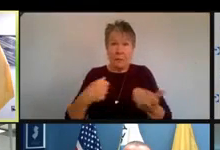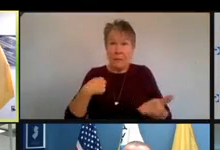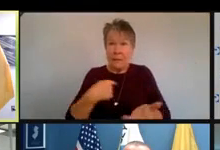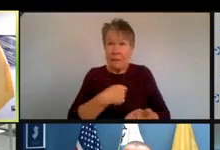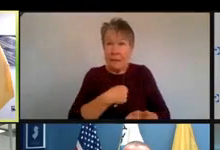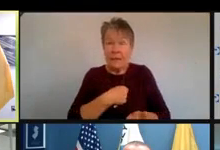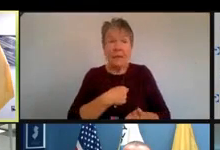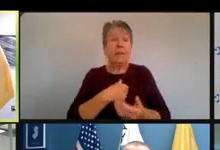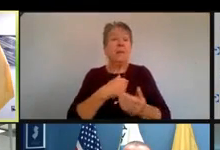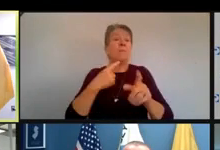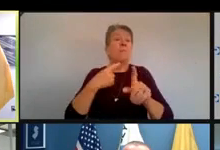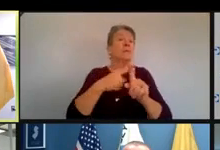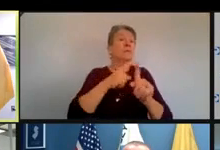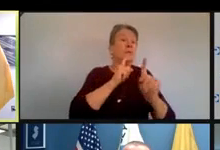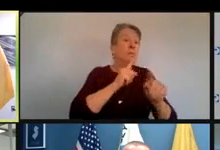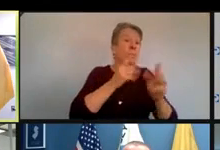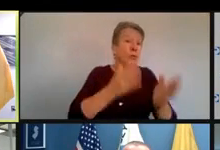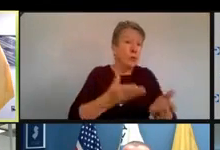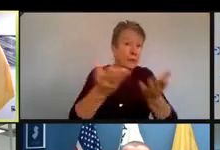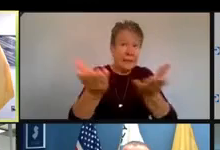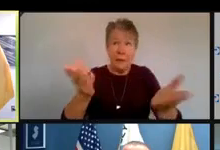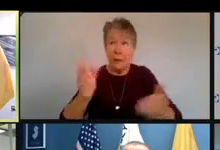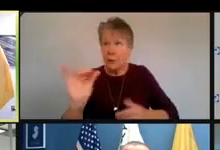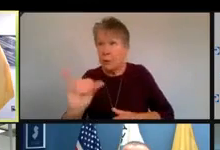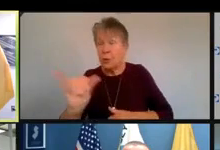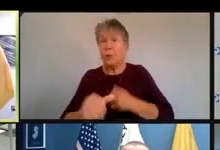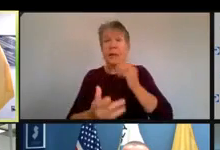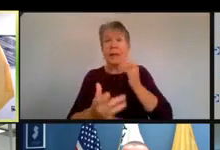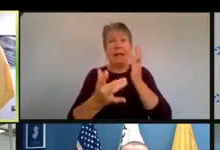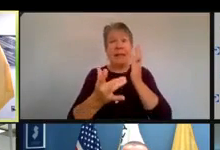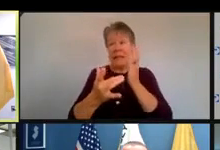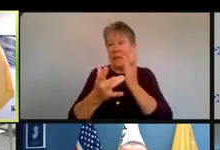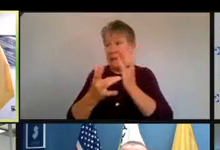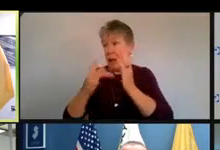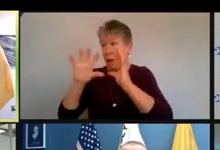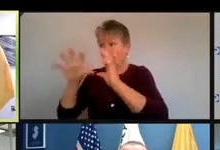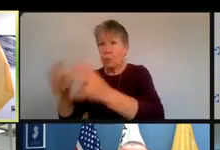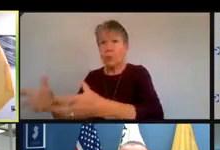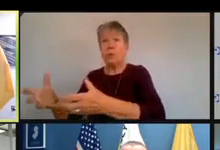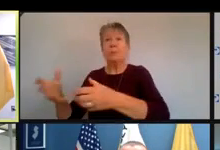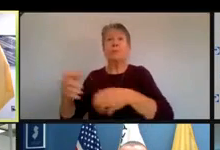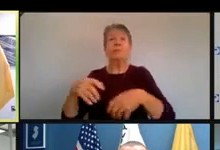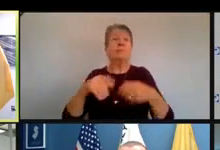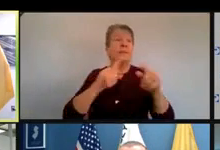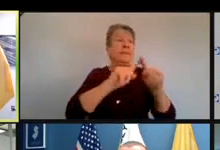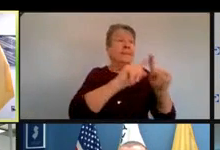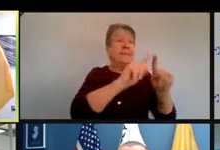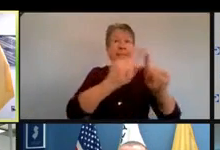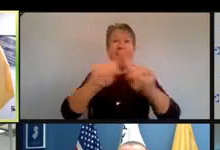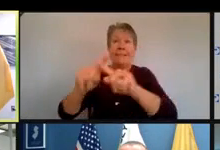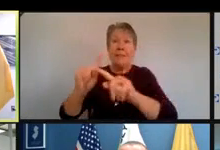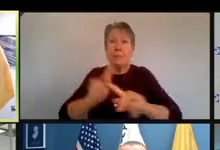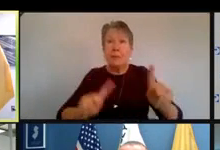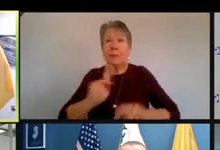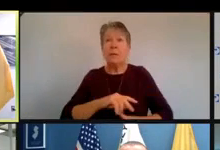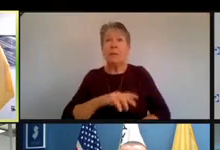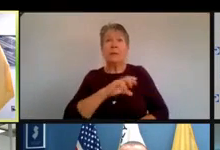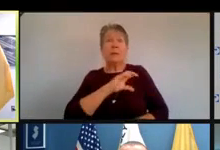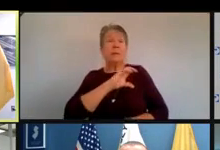crew that sets us up and runs the show, our state troopers who are always with